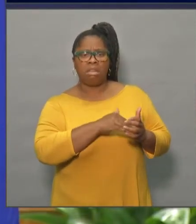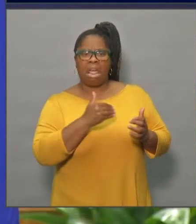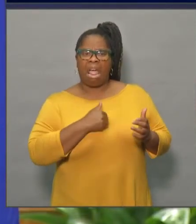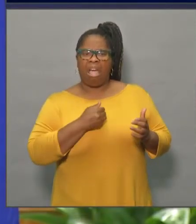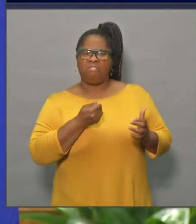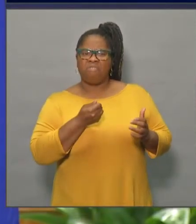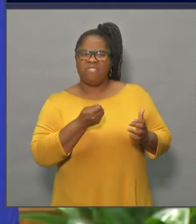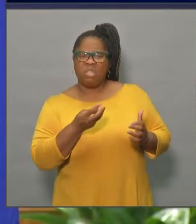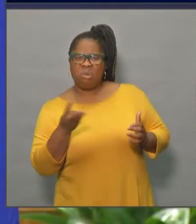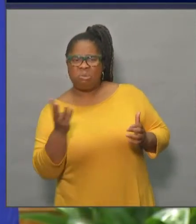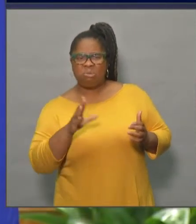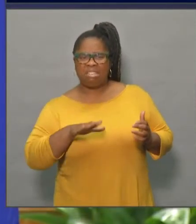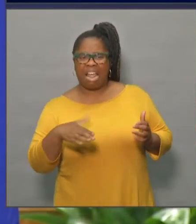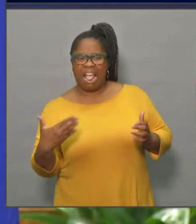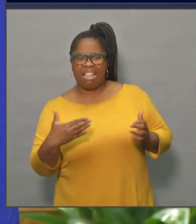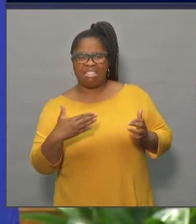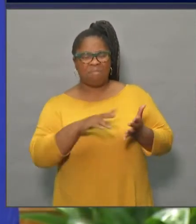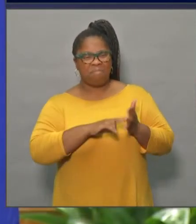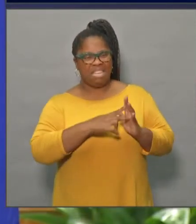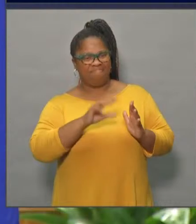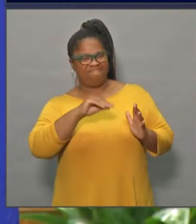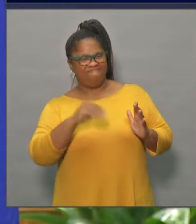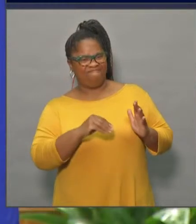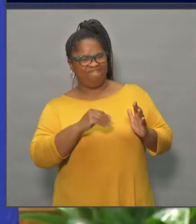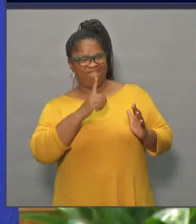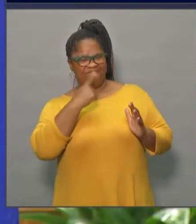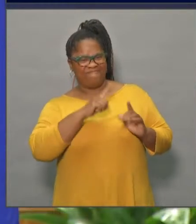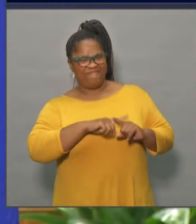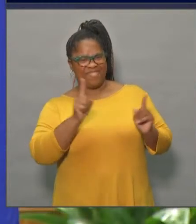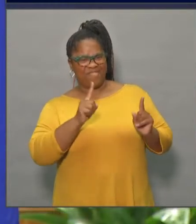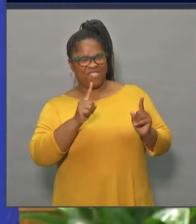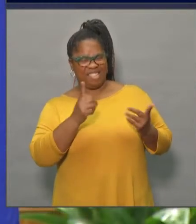have an unstable rate there, which is between